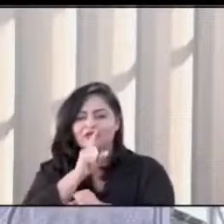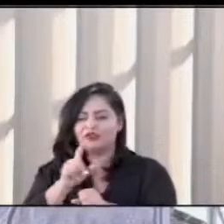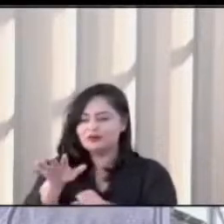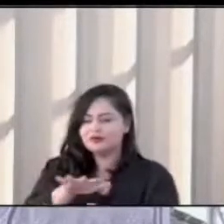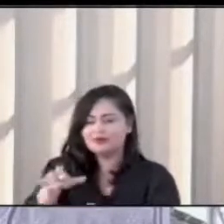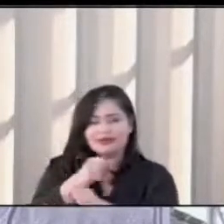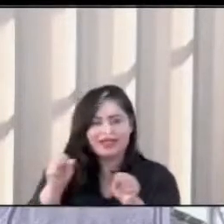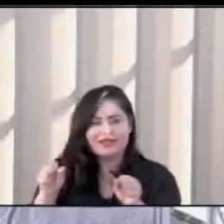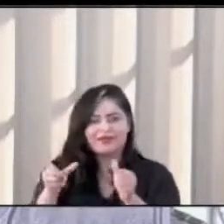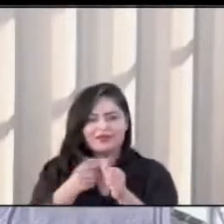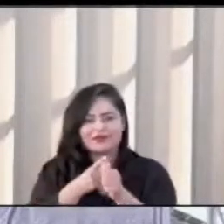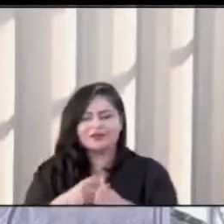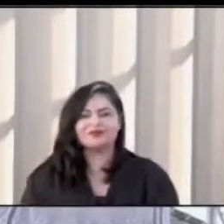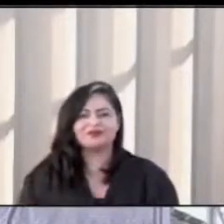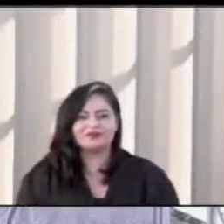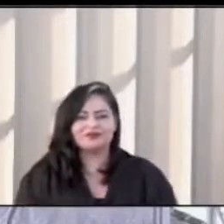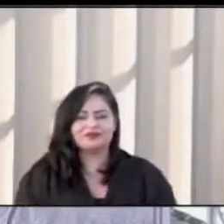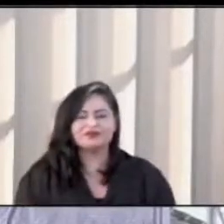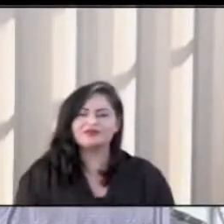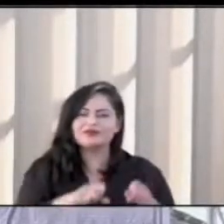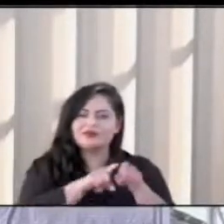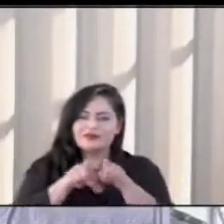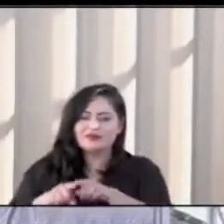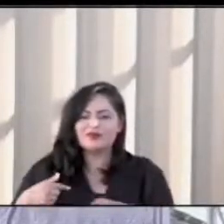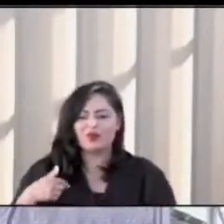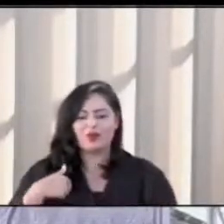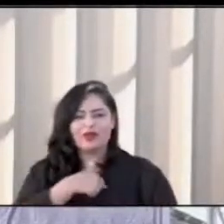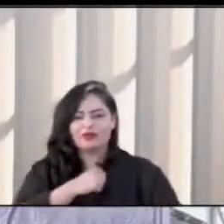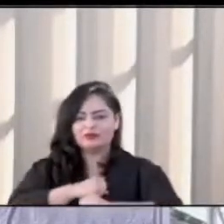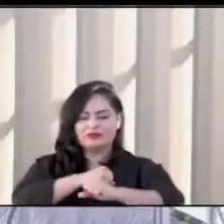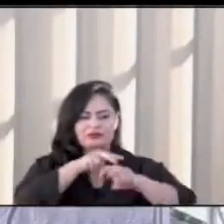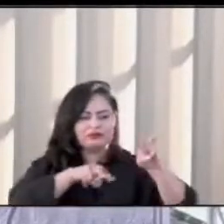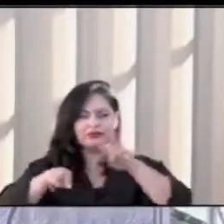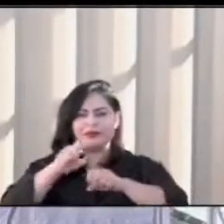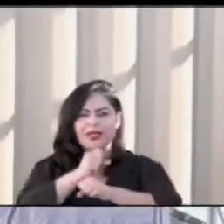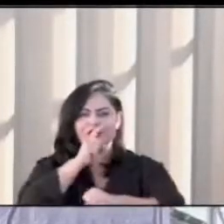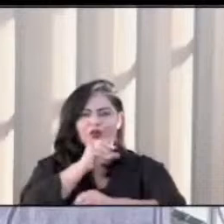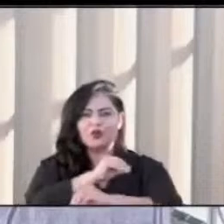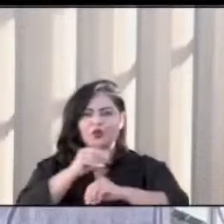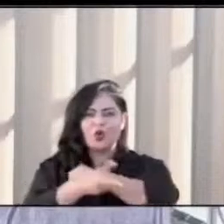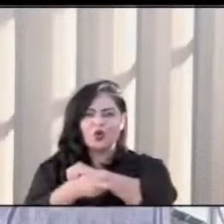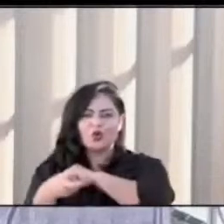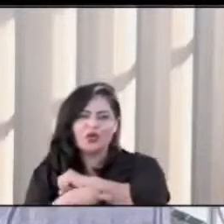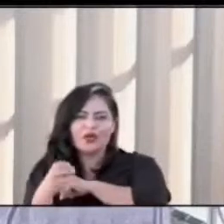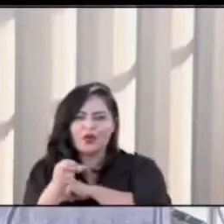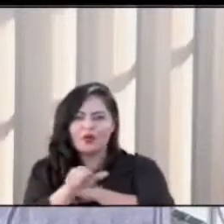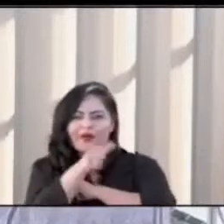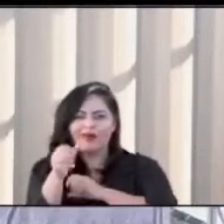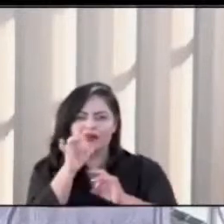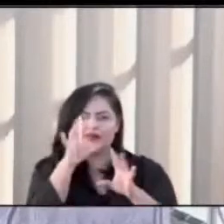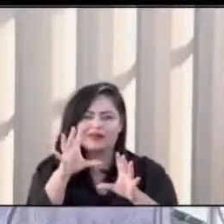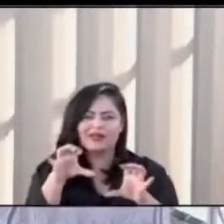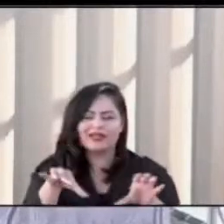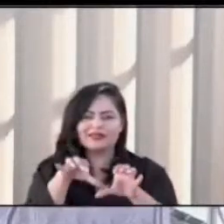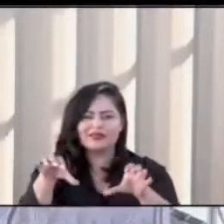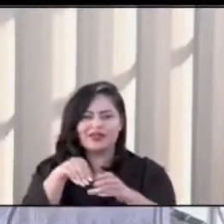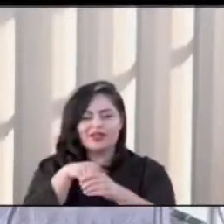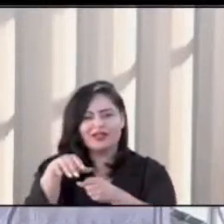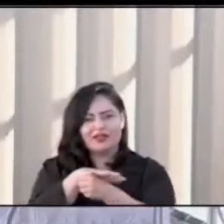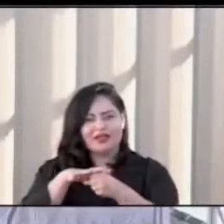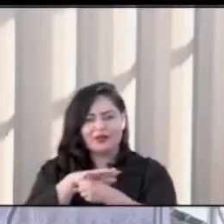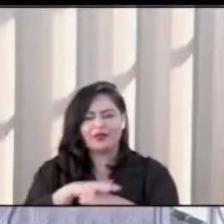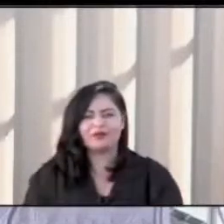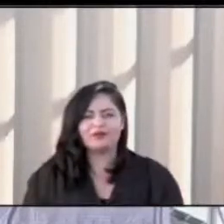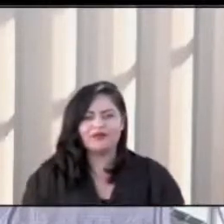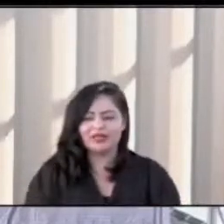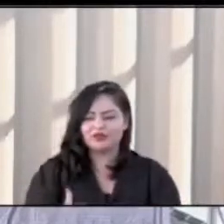so. In addition, our presence prevents looting and other criminal activity from occurring on unoccupied neighborhoods.